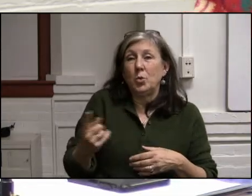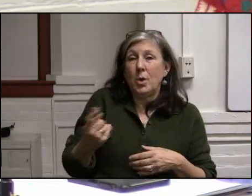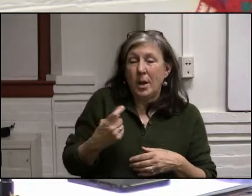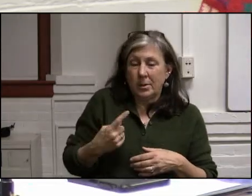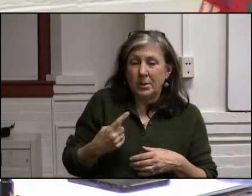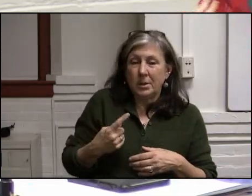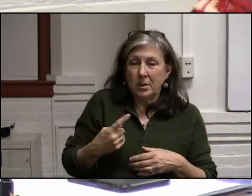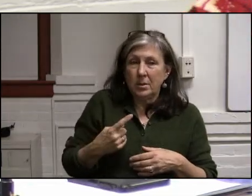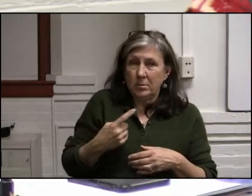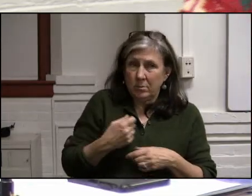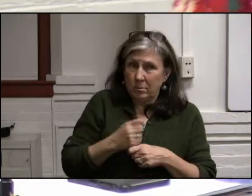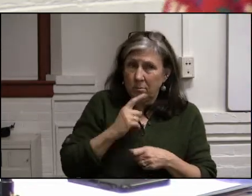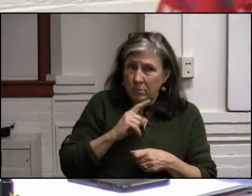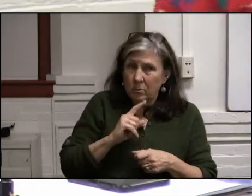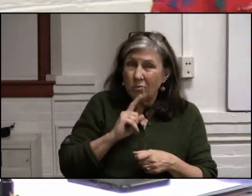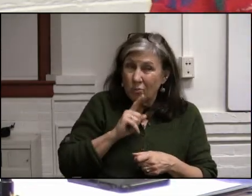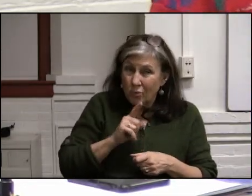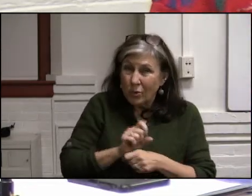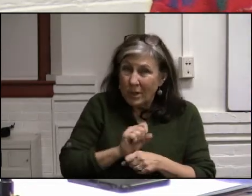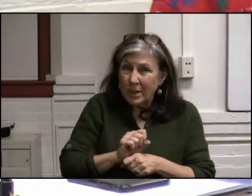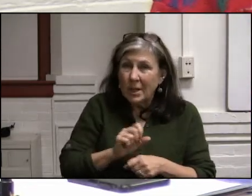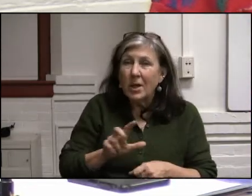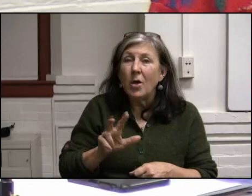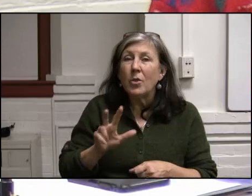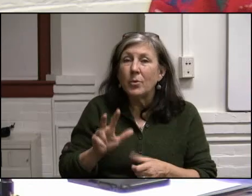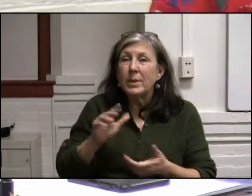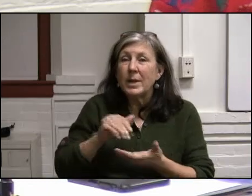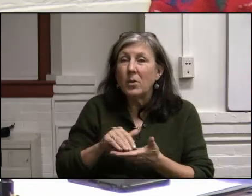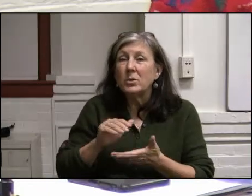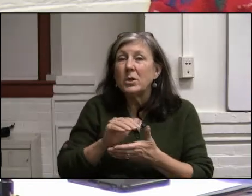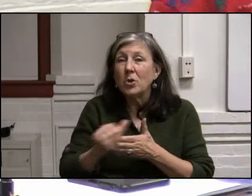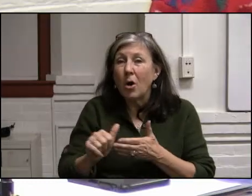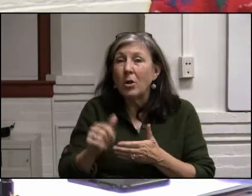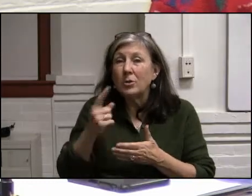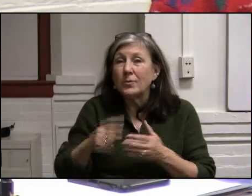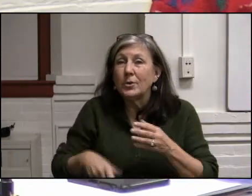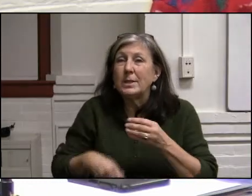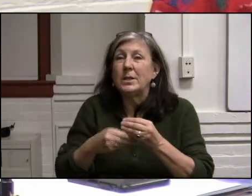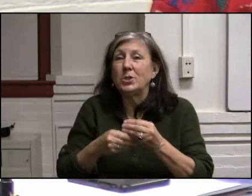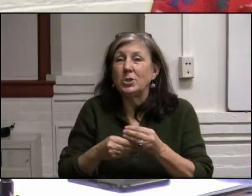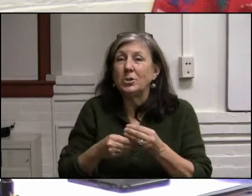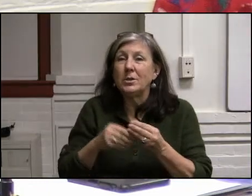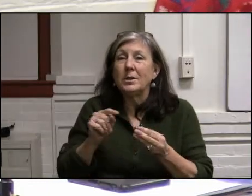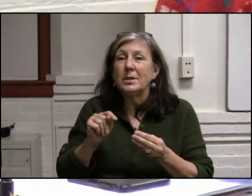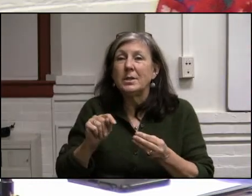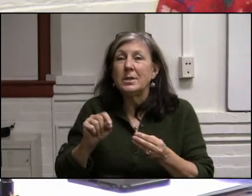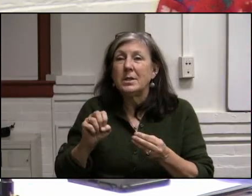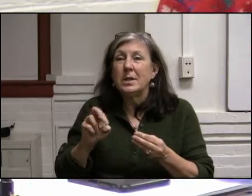is $3,000 for the additional 2 terabytes of storage, and the answer to that is yes.